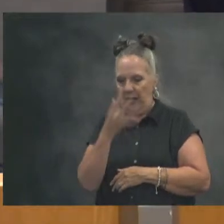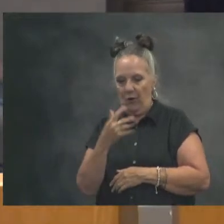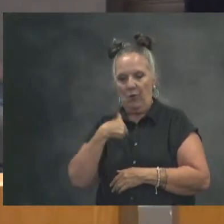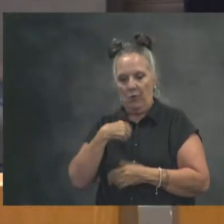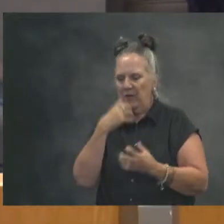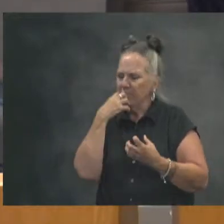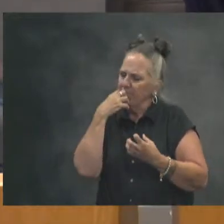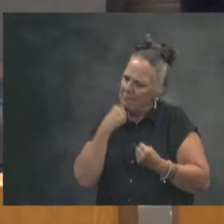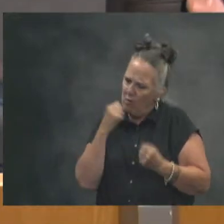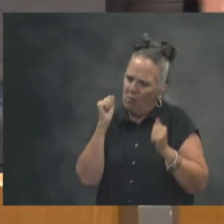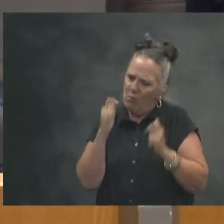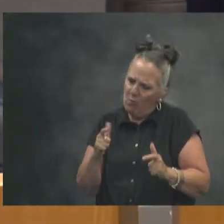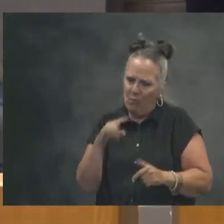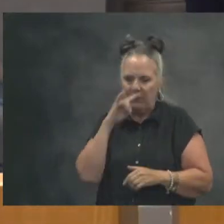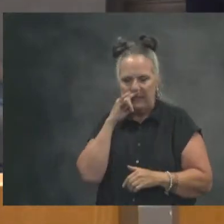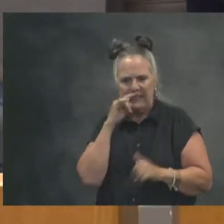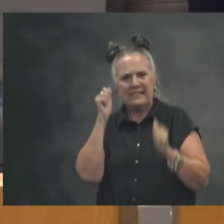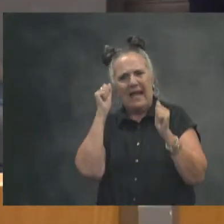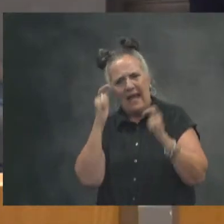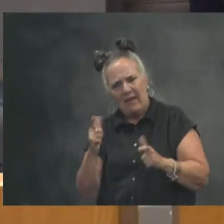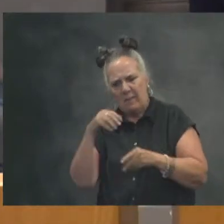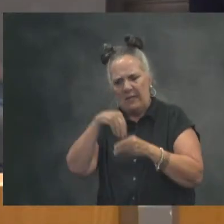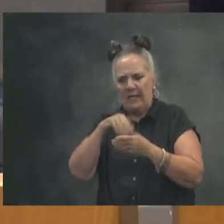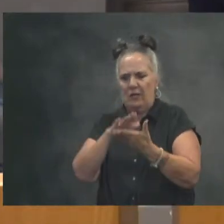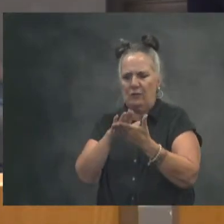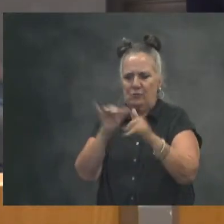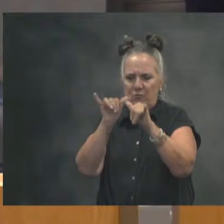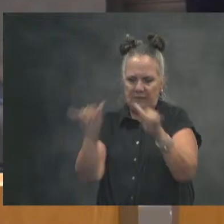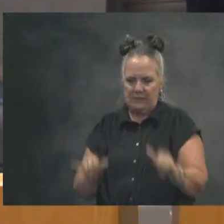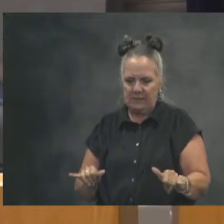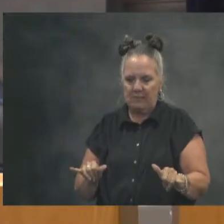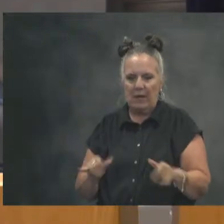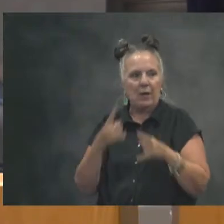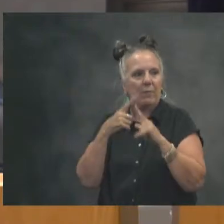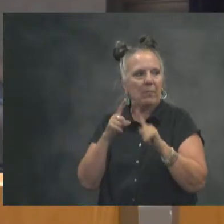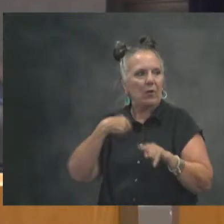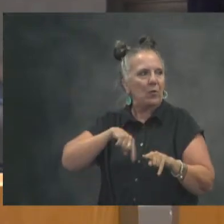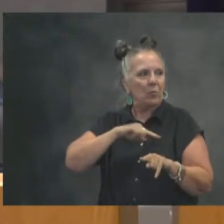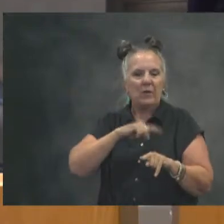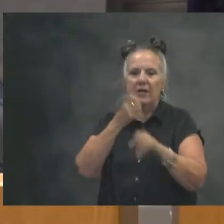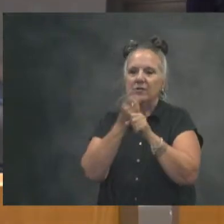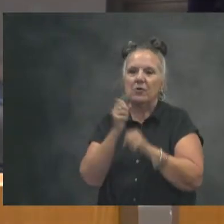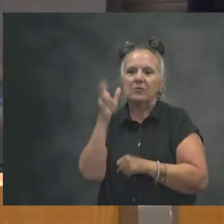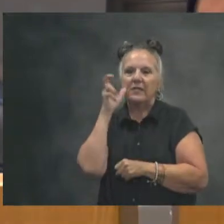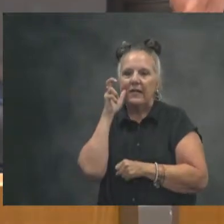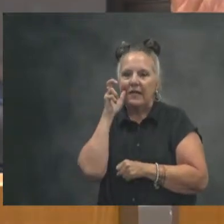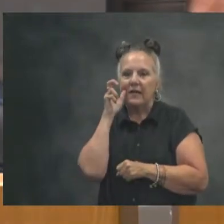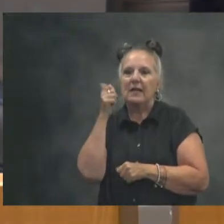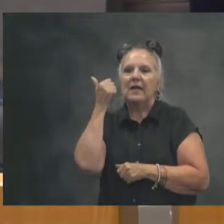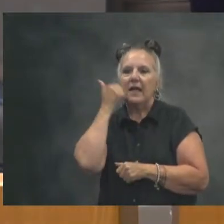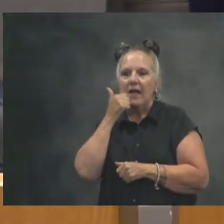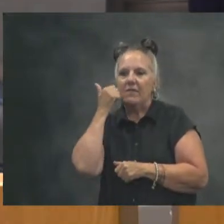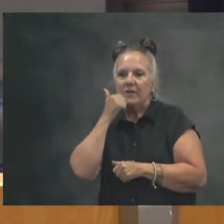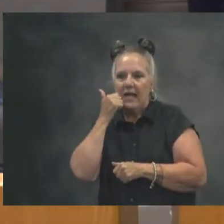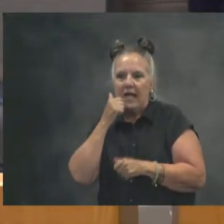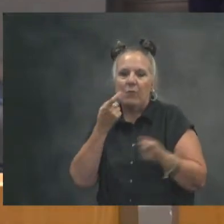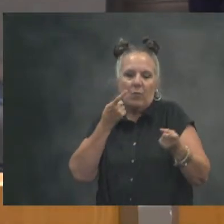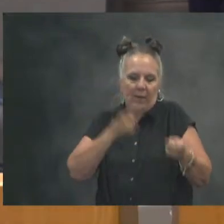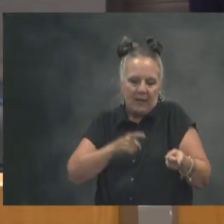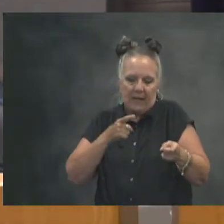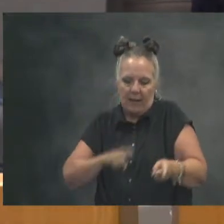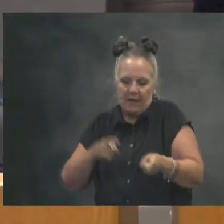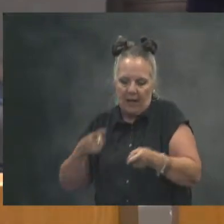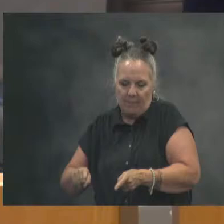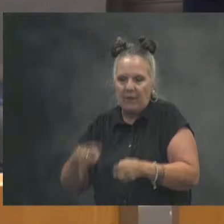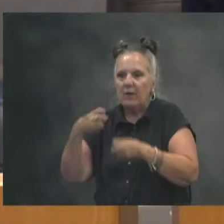all of the kids. We care about everybody in the school system. But we don't get to hear the day-to-day problems.